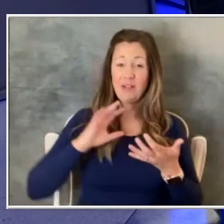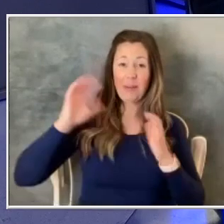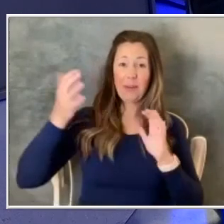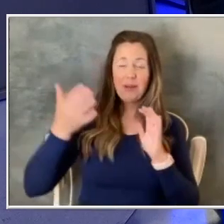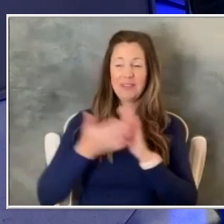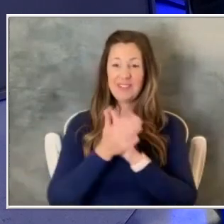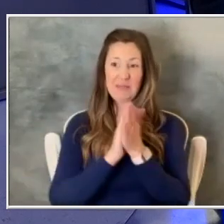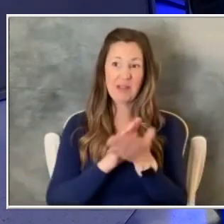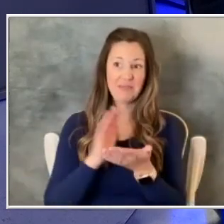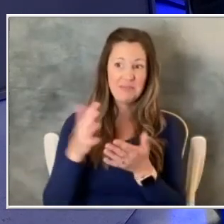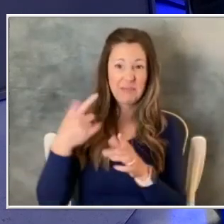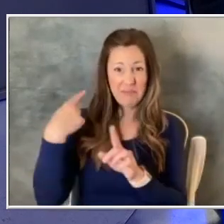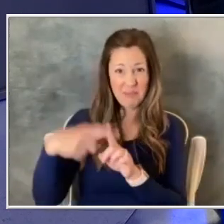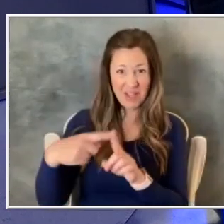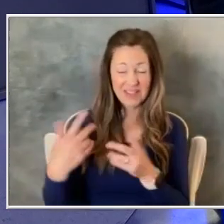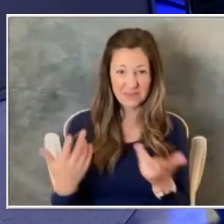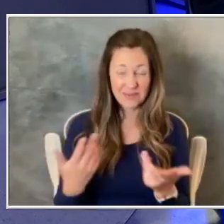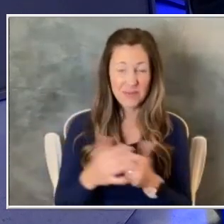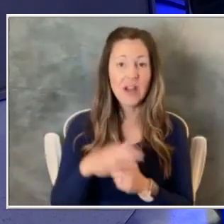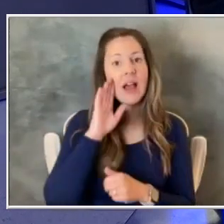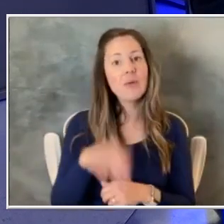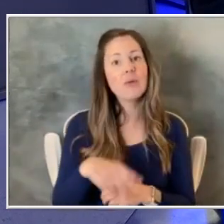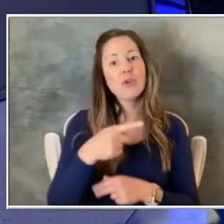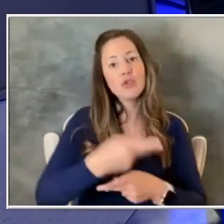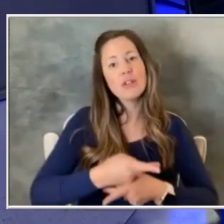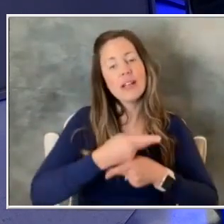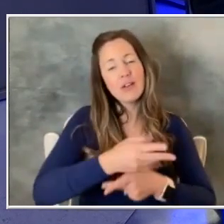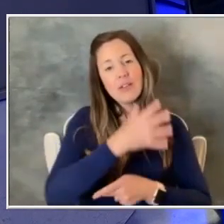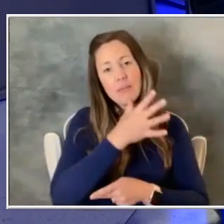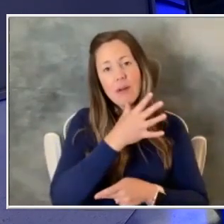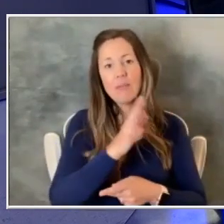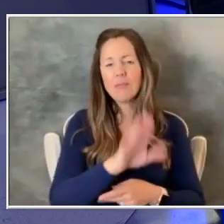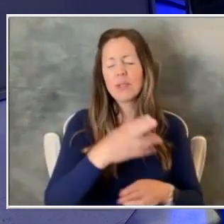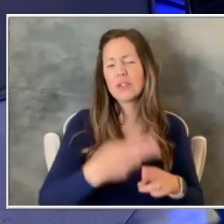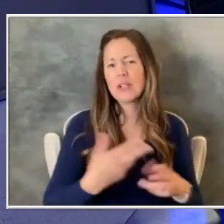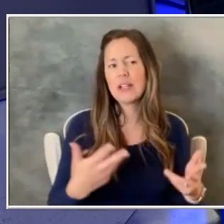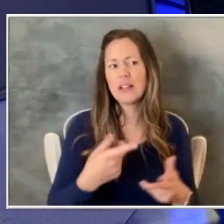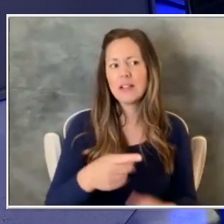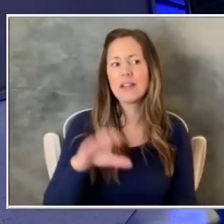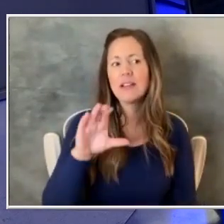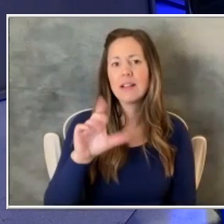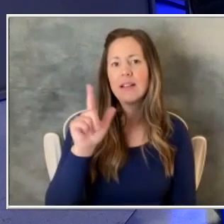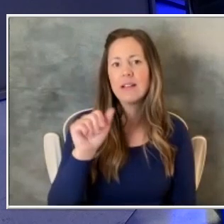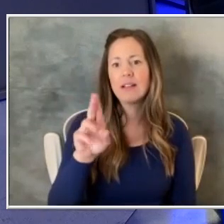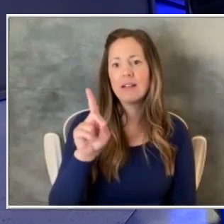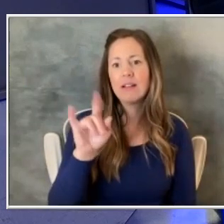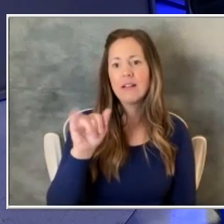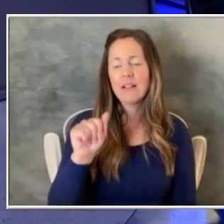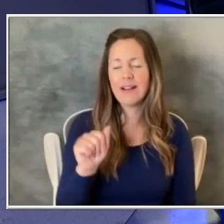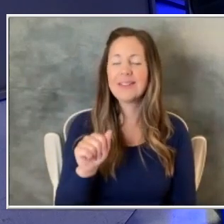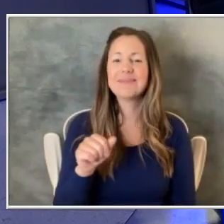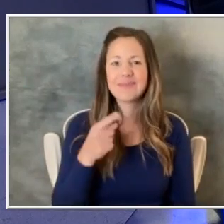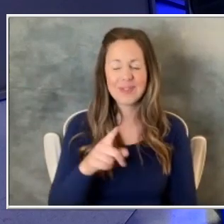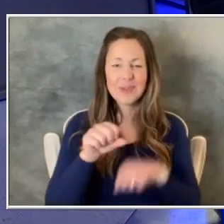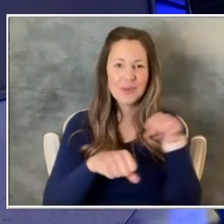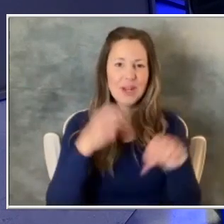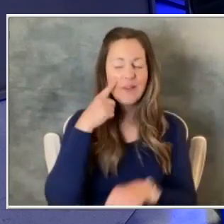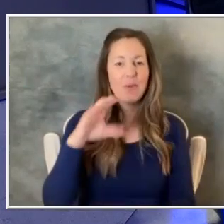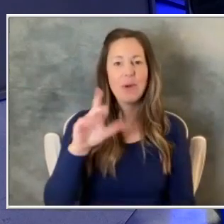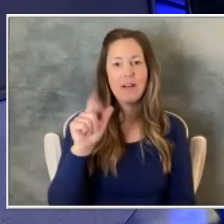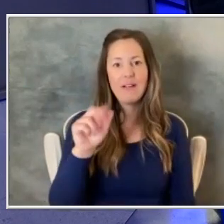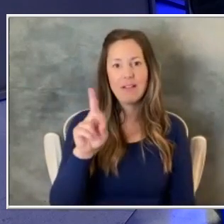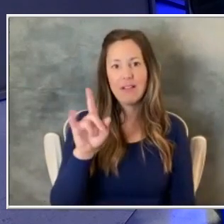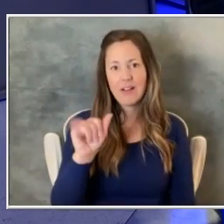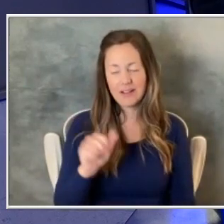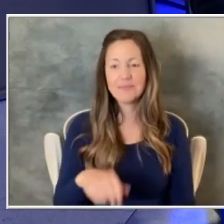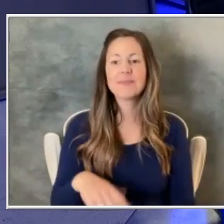a little out of control. I know you were her caregiver. What's your mother's name? Claudia. Claudia. Yes. Okay, so you're riding for Claudia, and